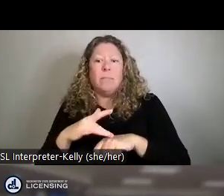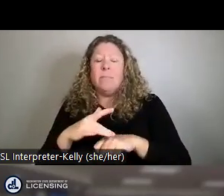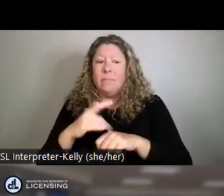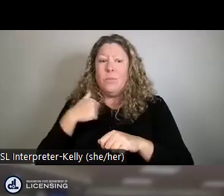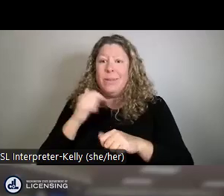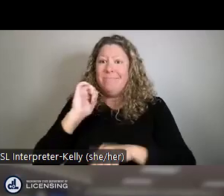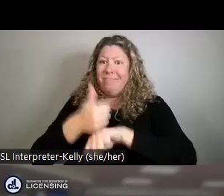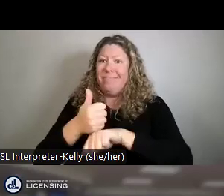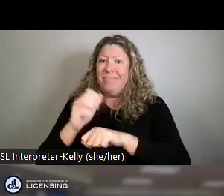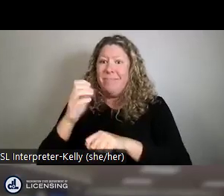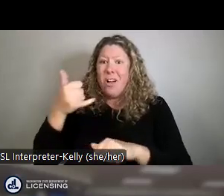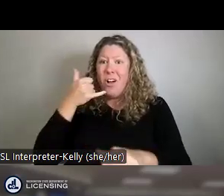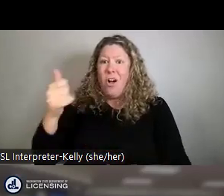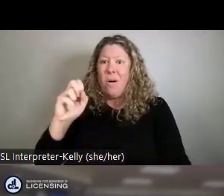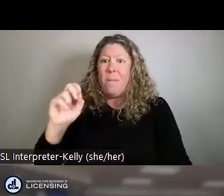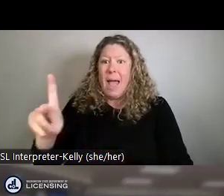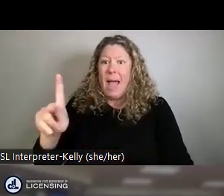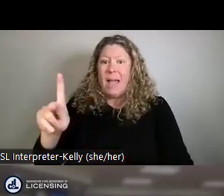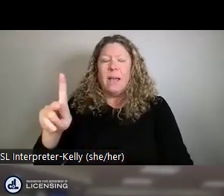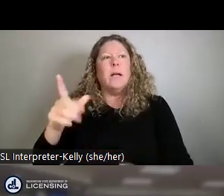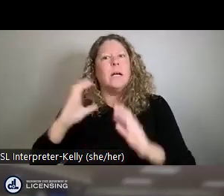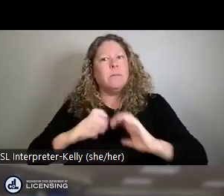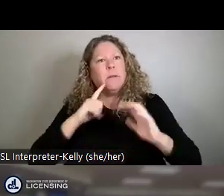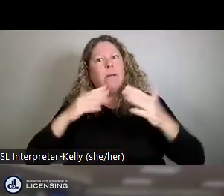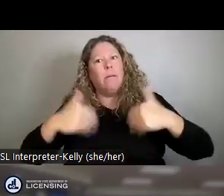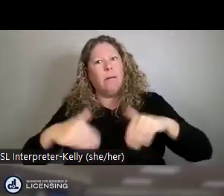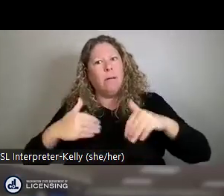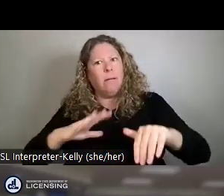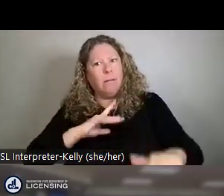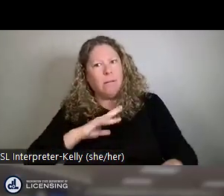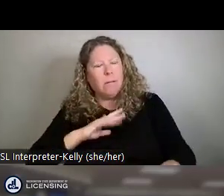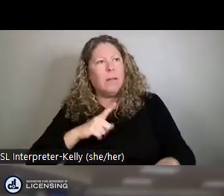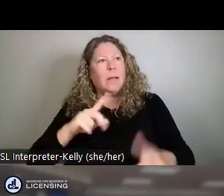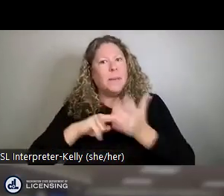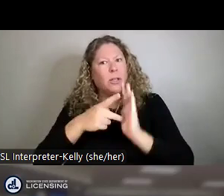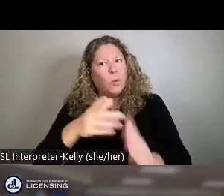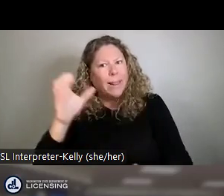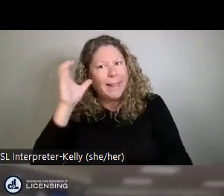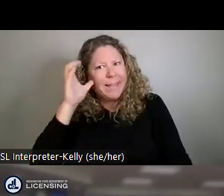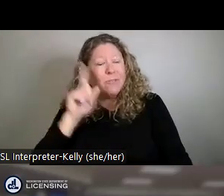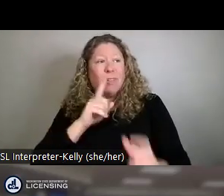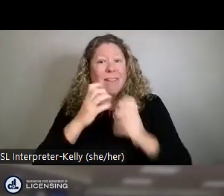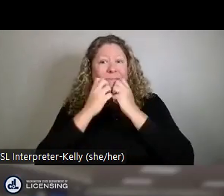customers have told our team how much they appreciate it. It shows that we're listening and that we value their time.